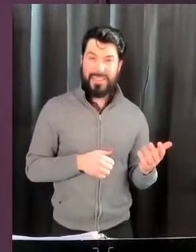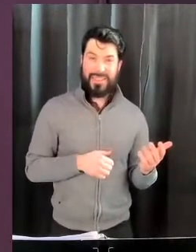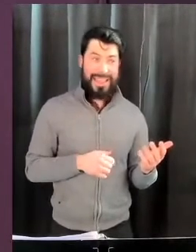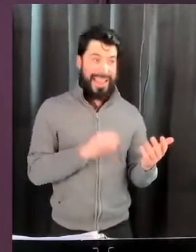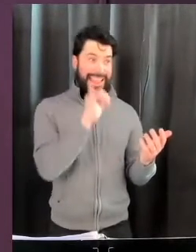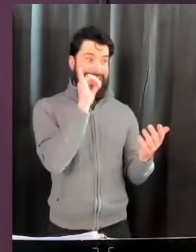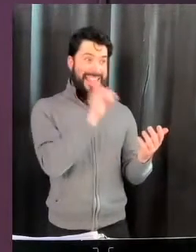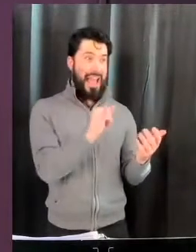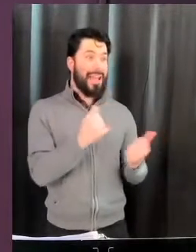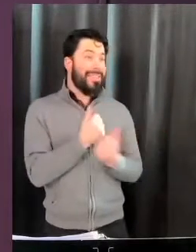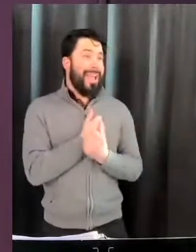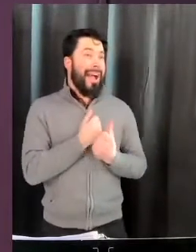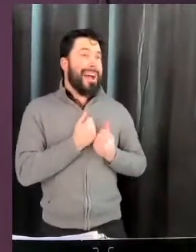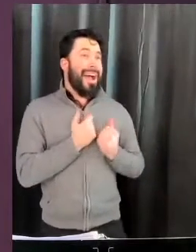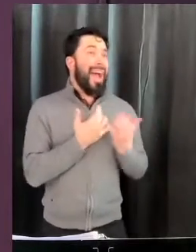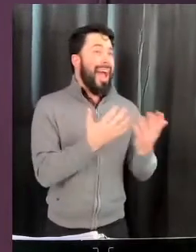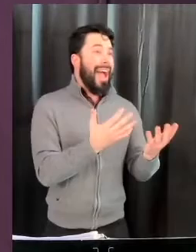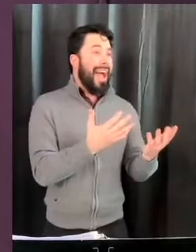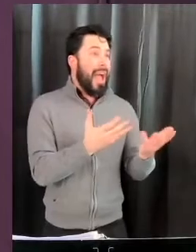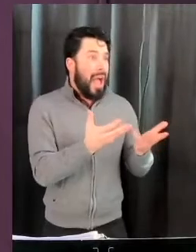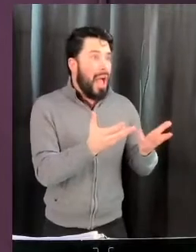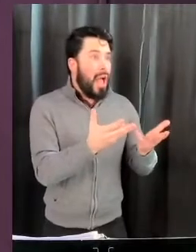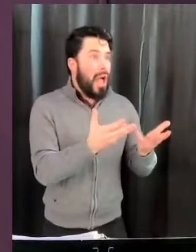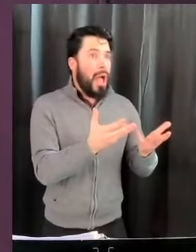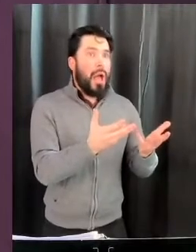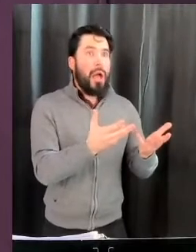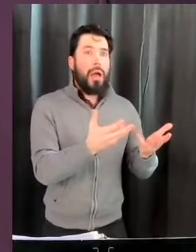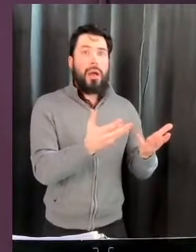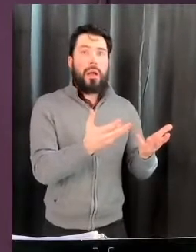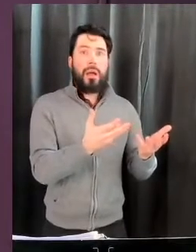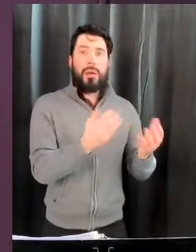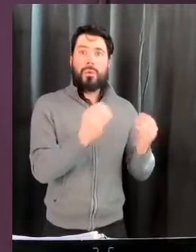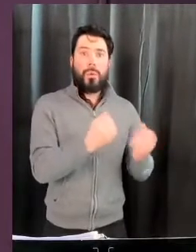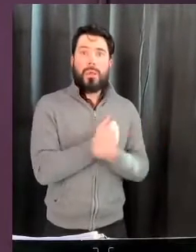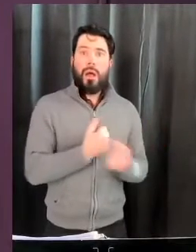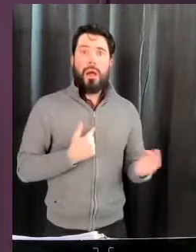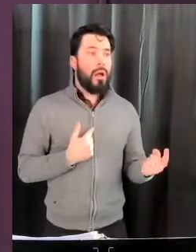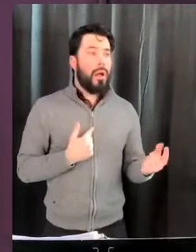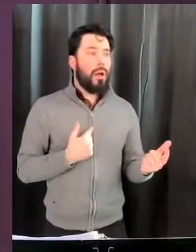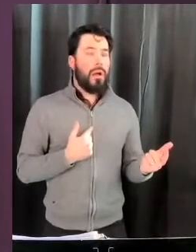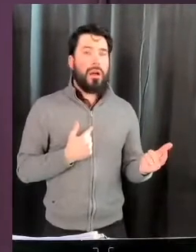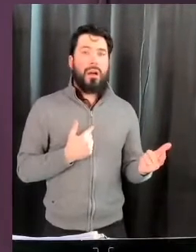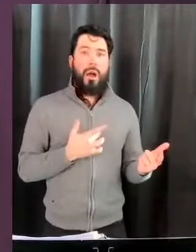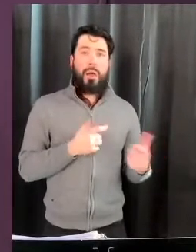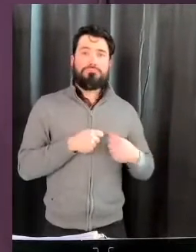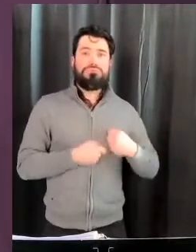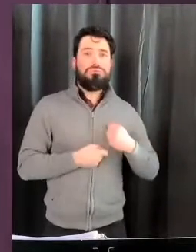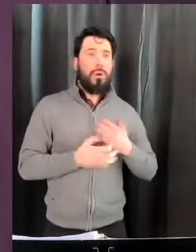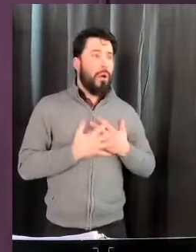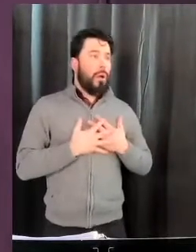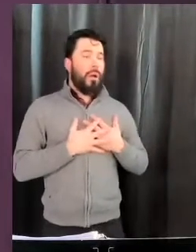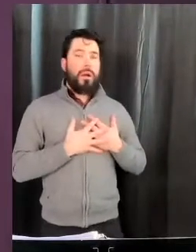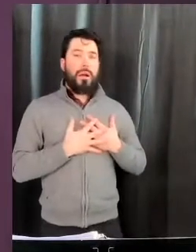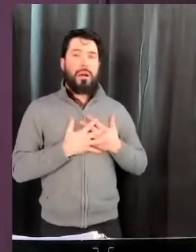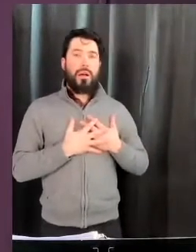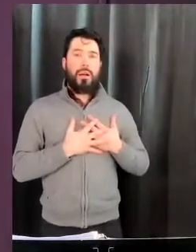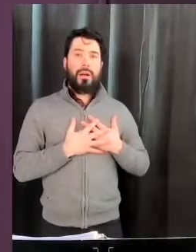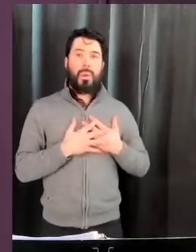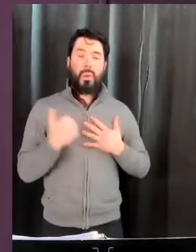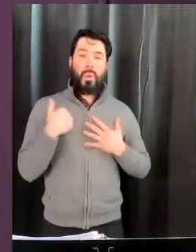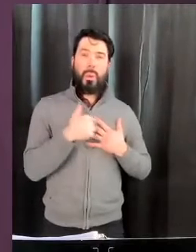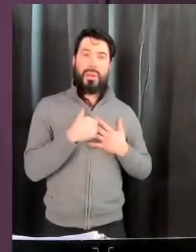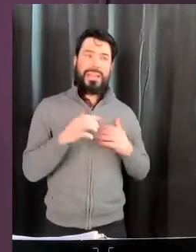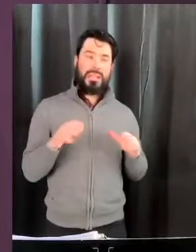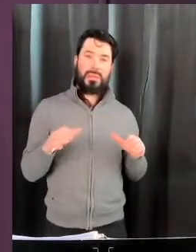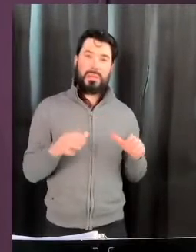heartbreak, we find ourselves doing something that the world would say is just totally foolish.